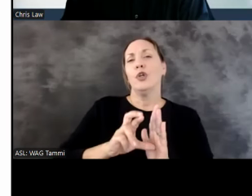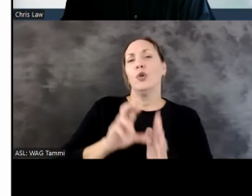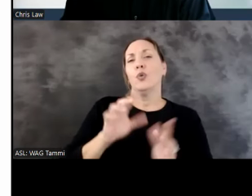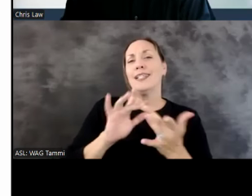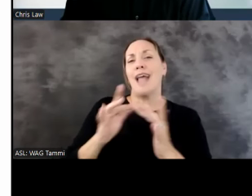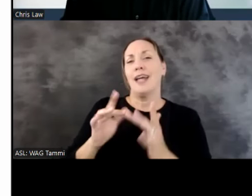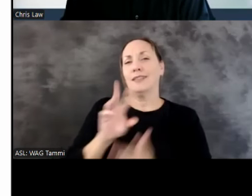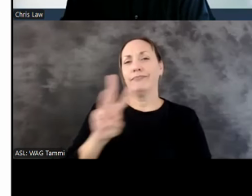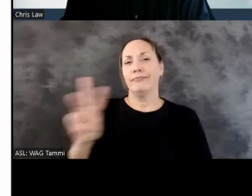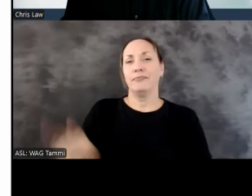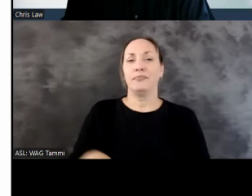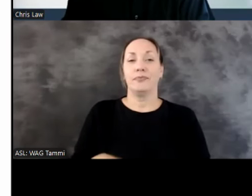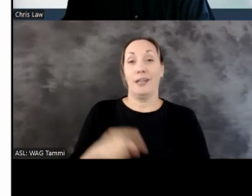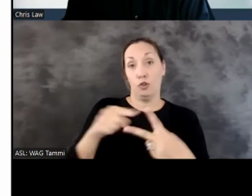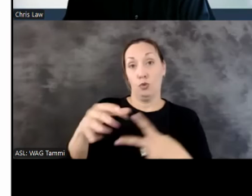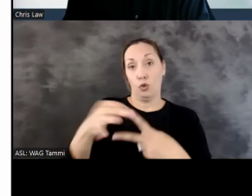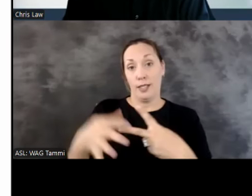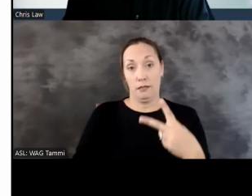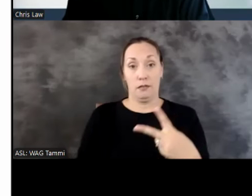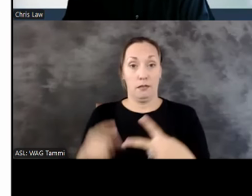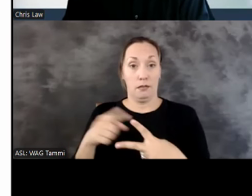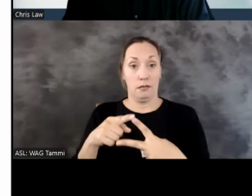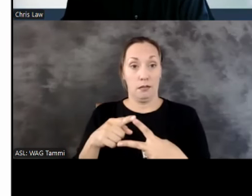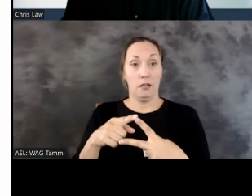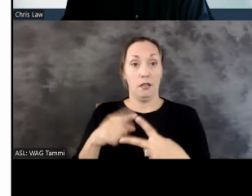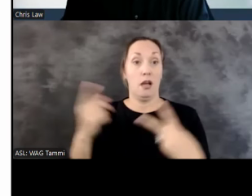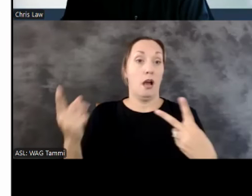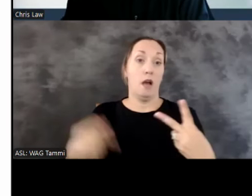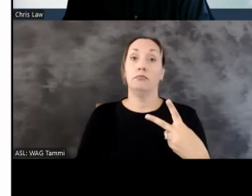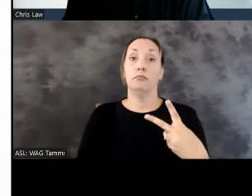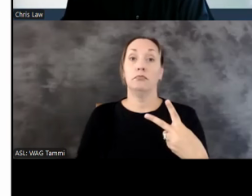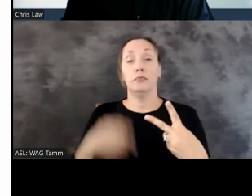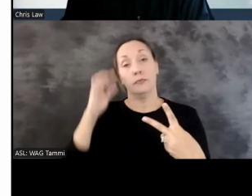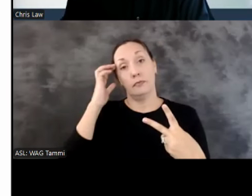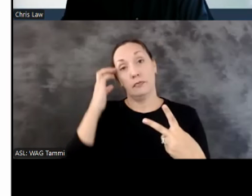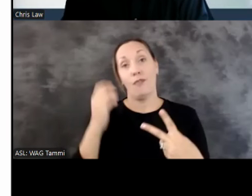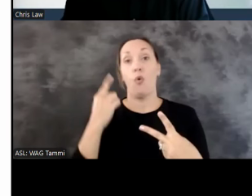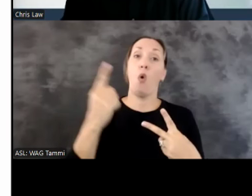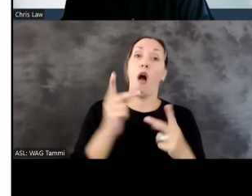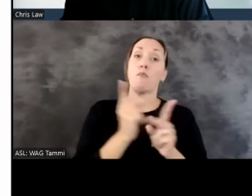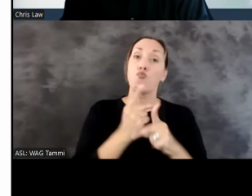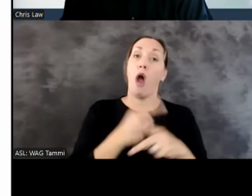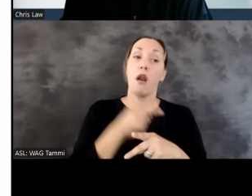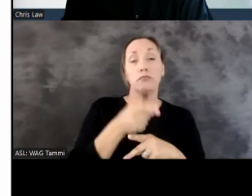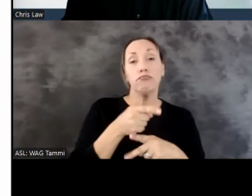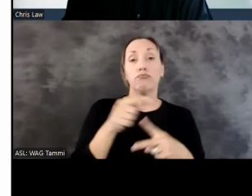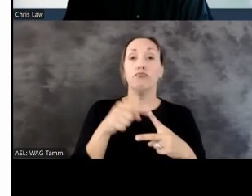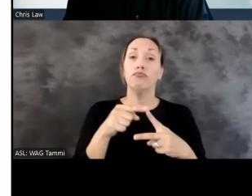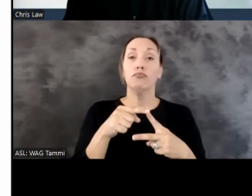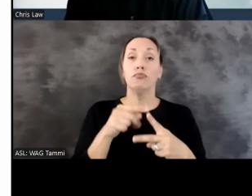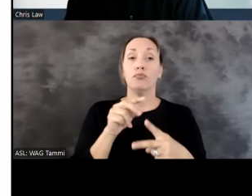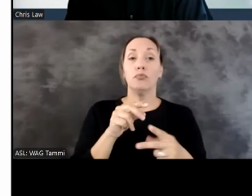choices. You've got two options to choose from. You've got one product that is rated